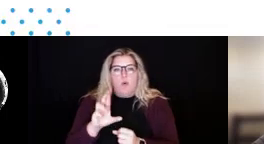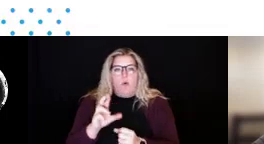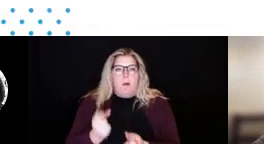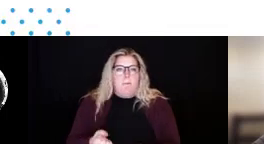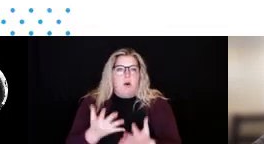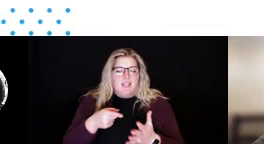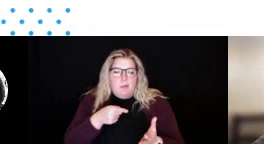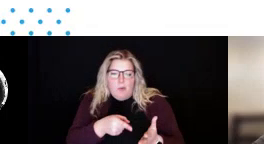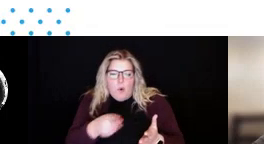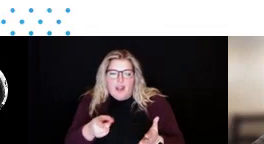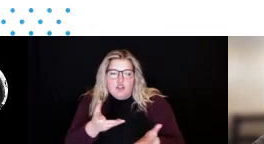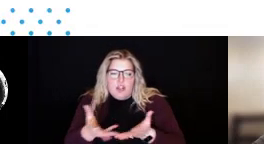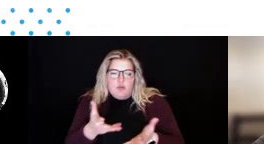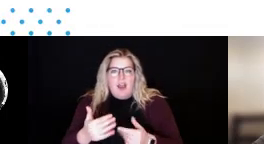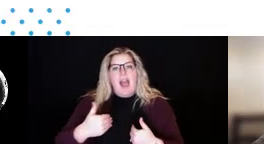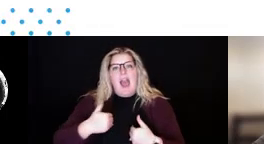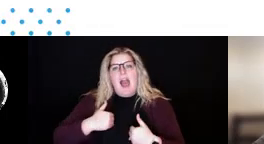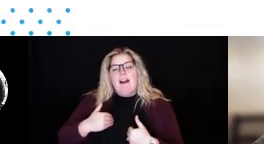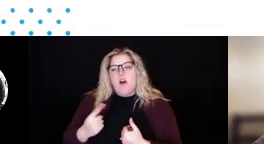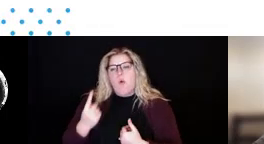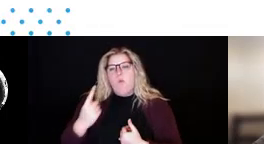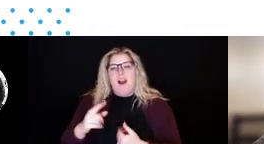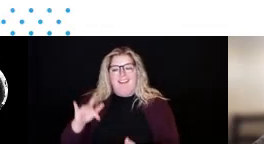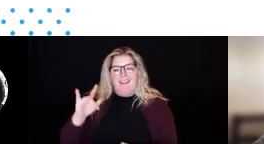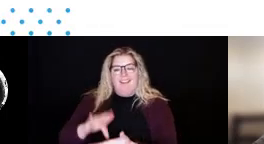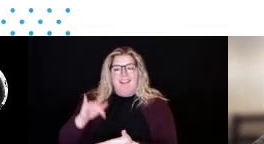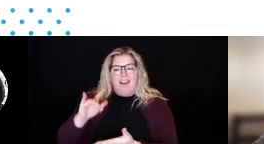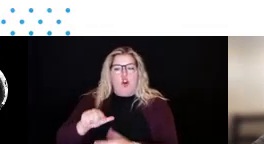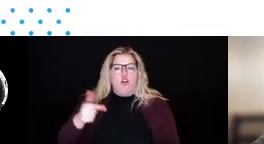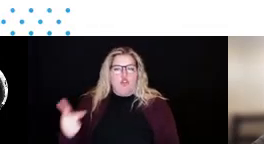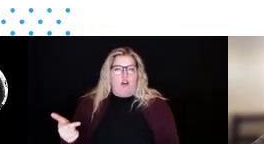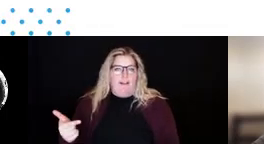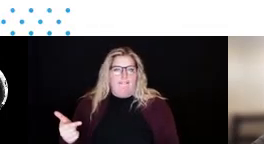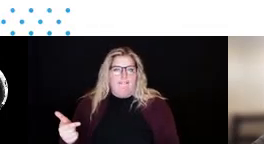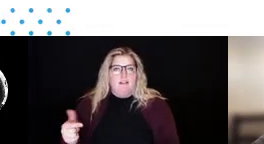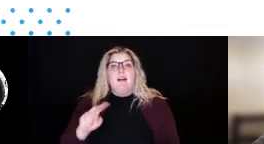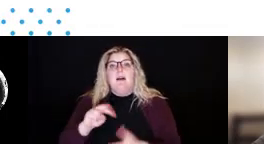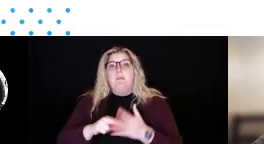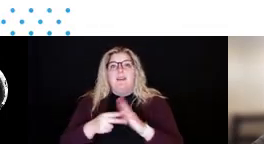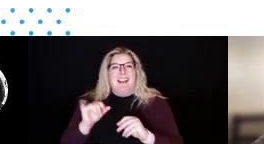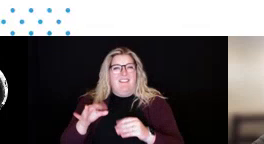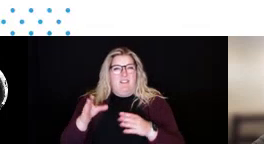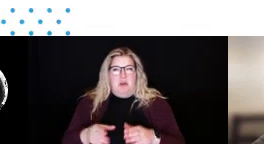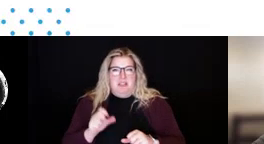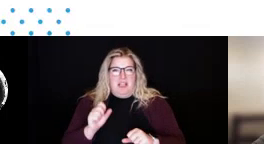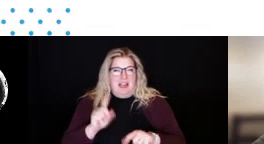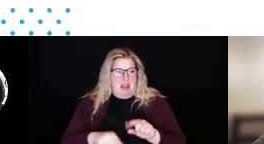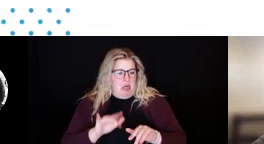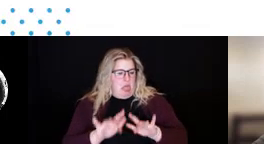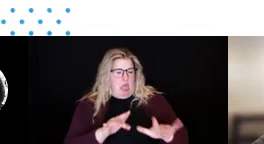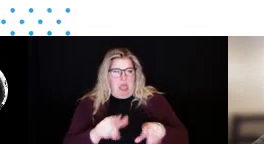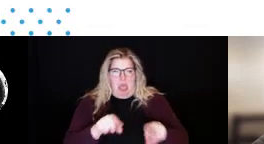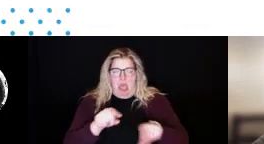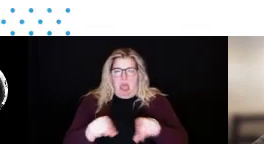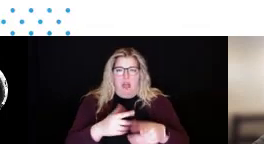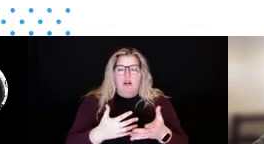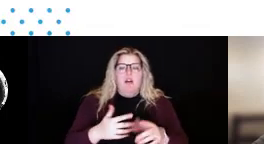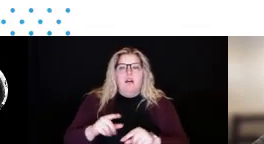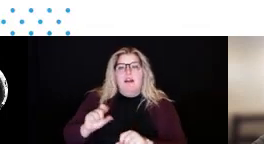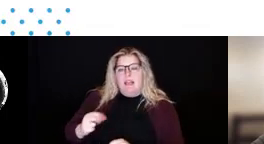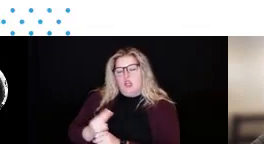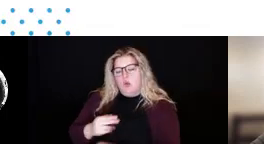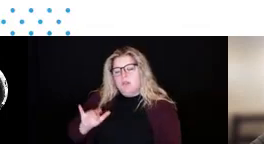there is a single-click alternative that an individual who isn't capable of performing those complex gestures can use to operate